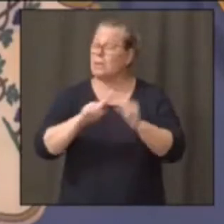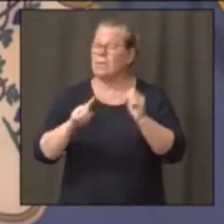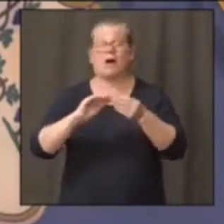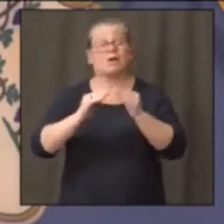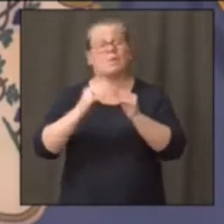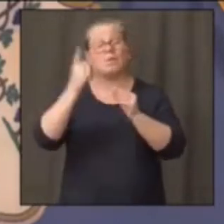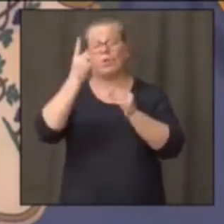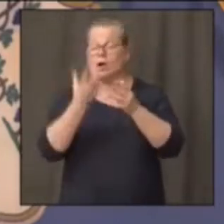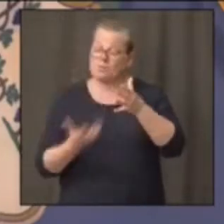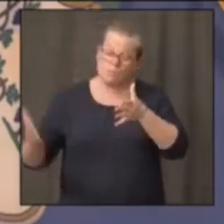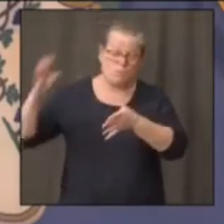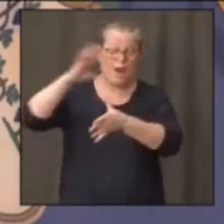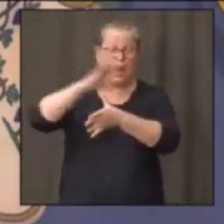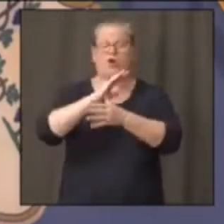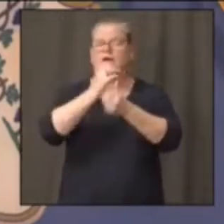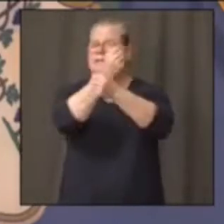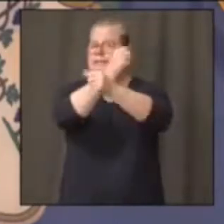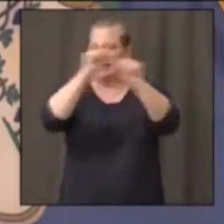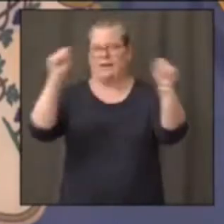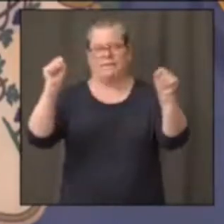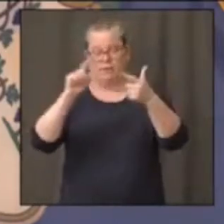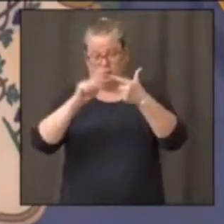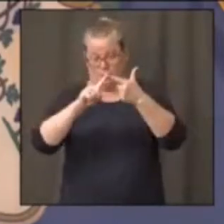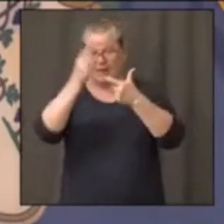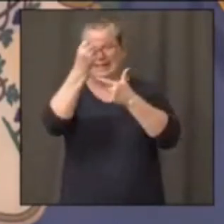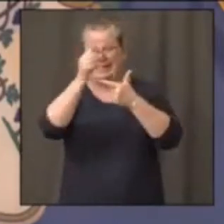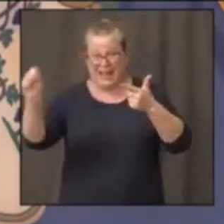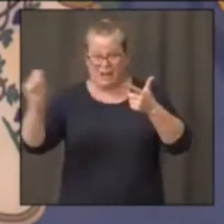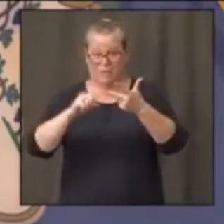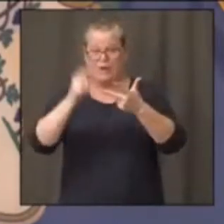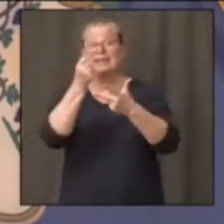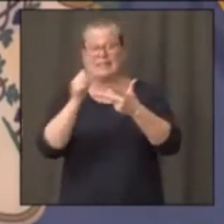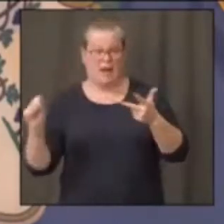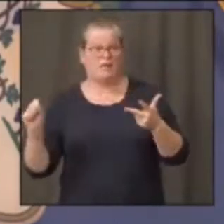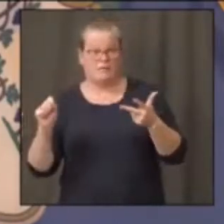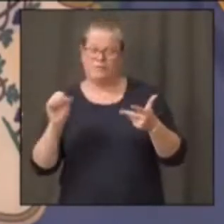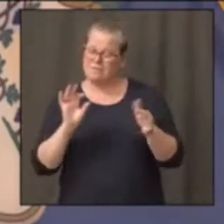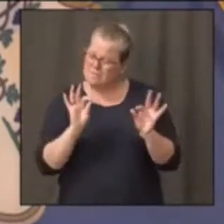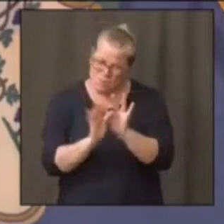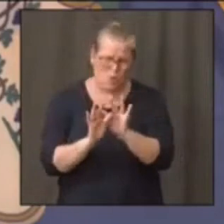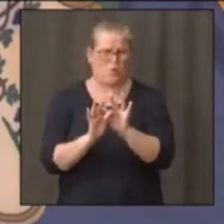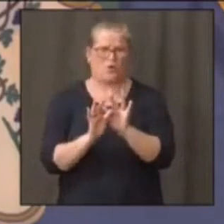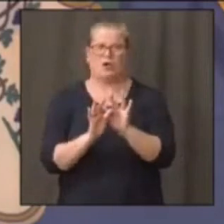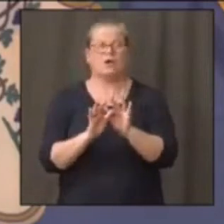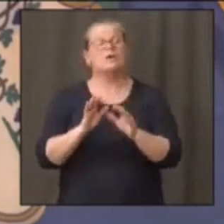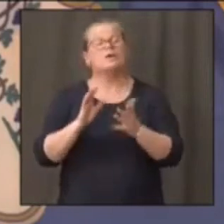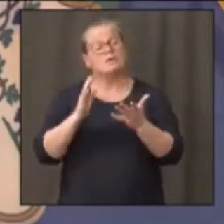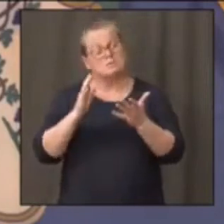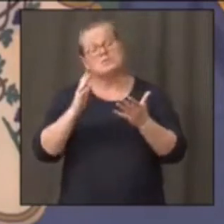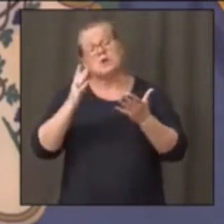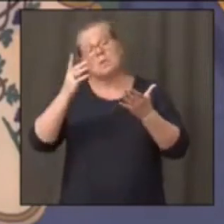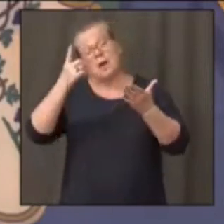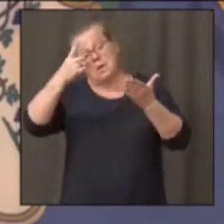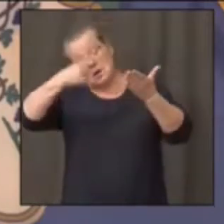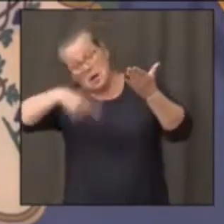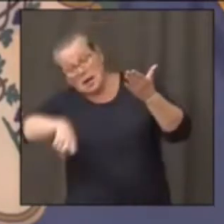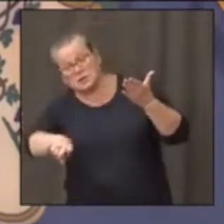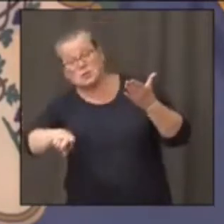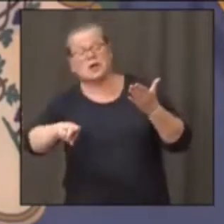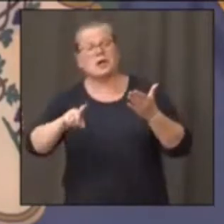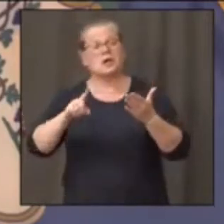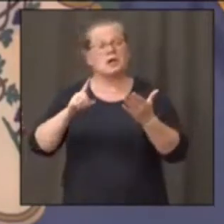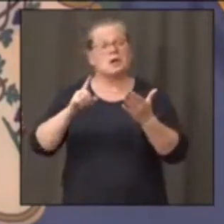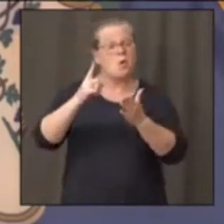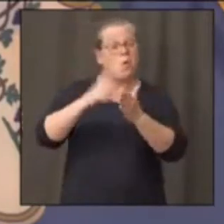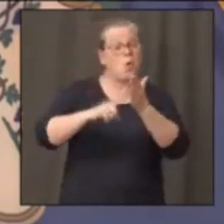1, 2, and 3 for us. And we're going to have a very clear indication of what things look like within a week, but then we're not going to be able to tell you